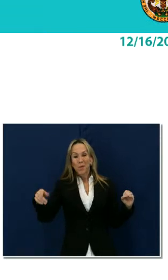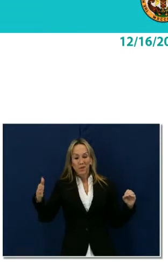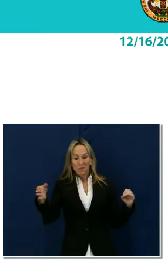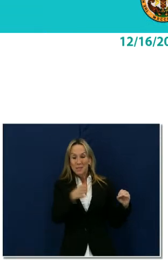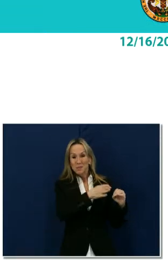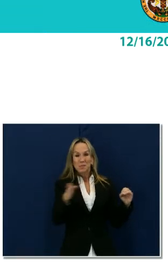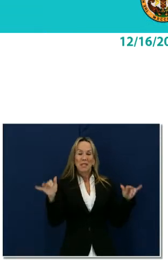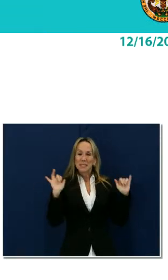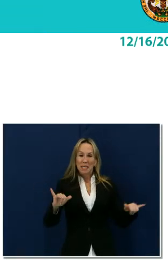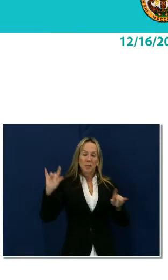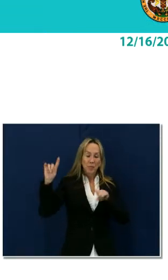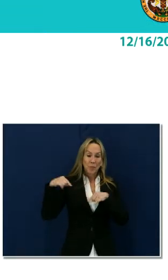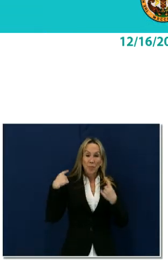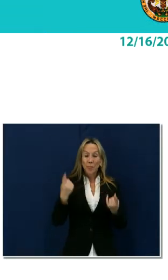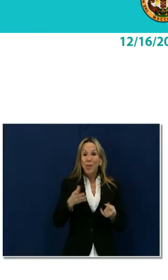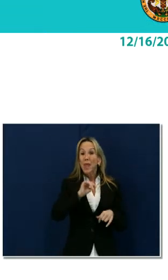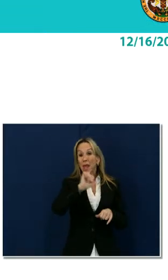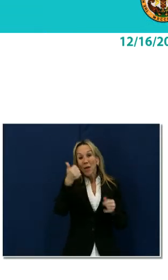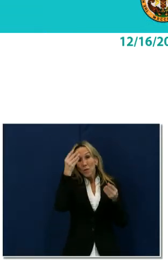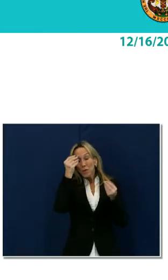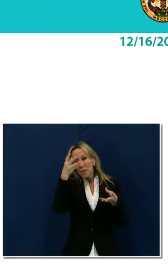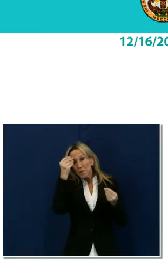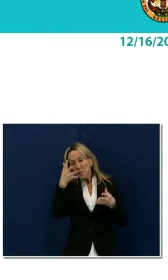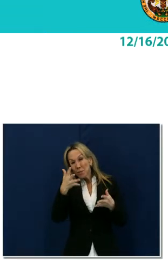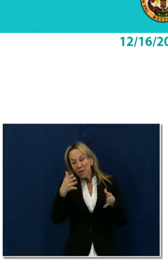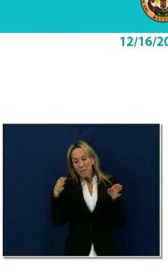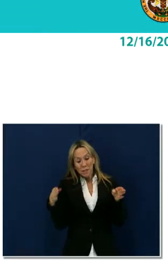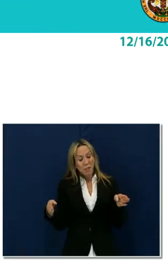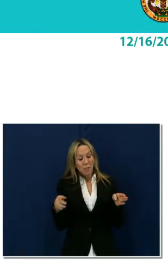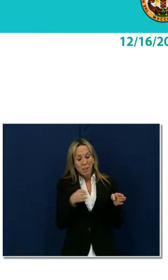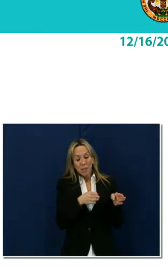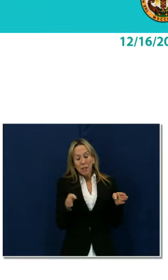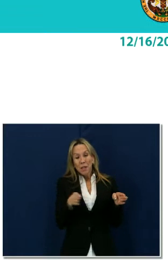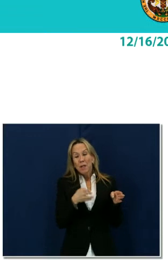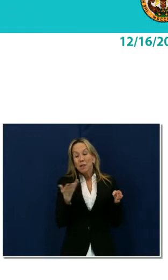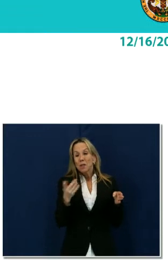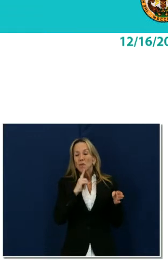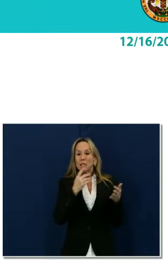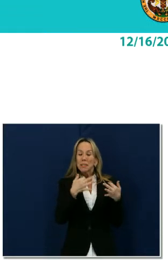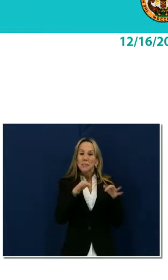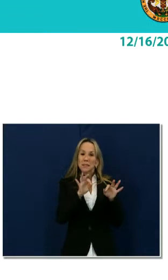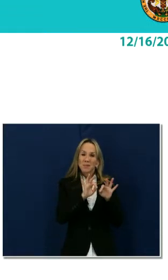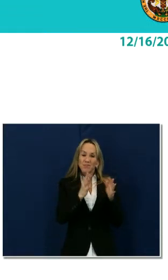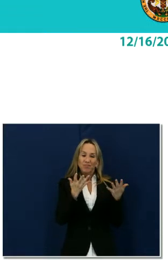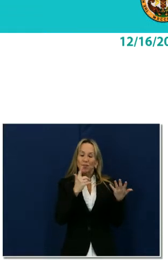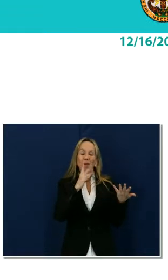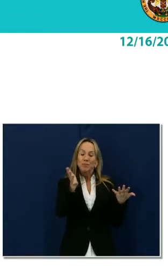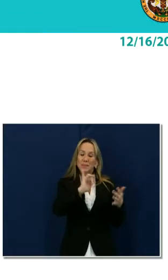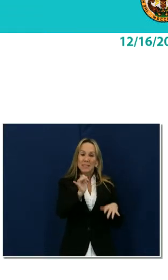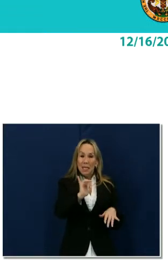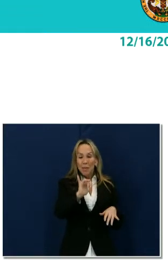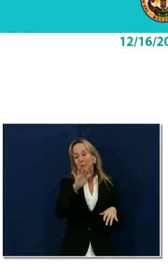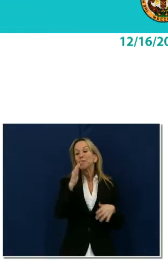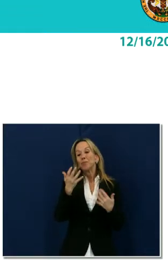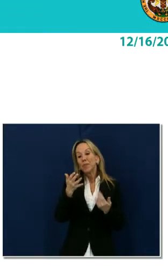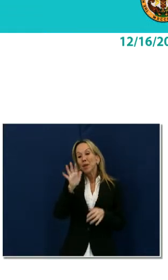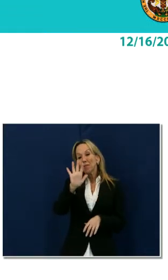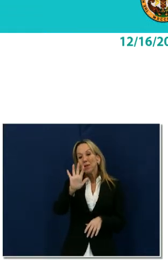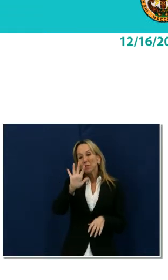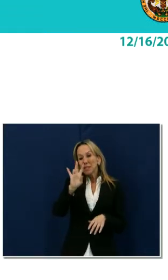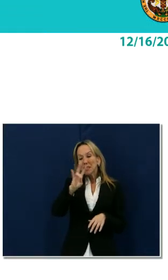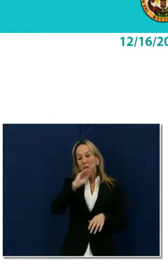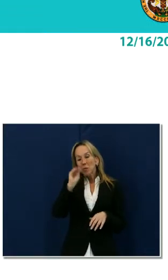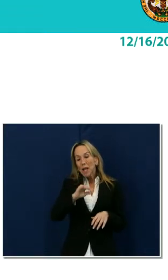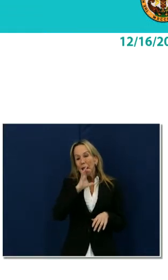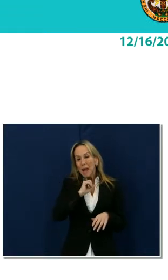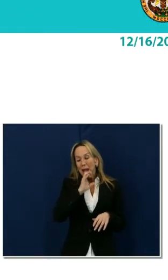is unchanged. And the other demographics are essentially the same. We're at 57% of the age group